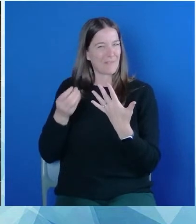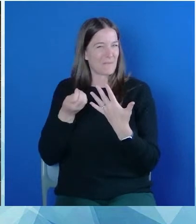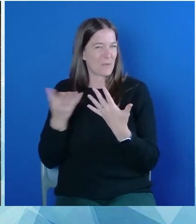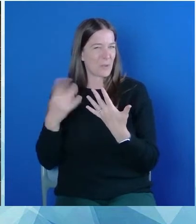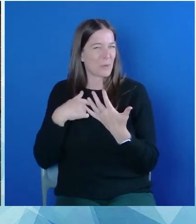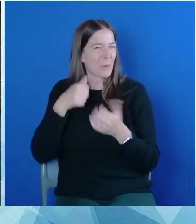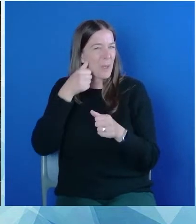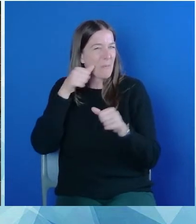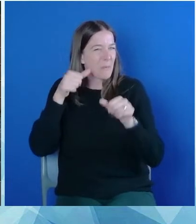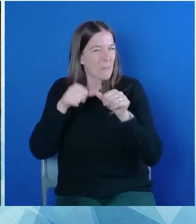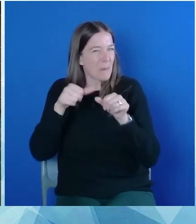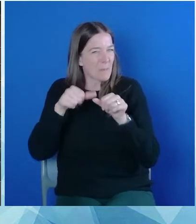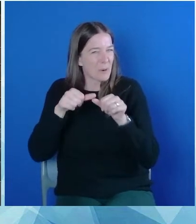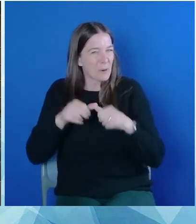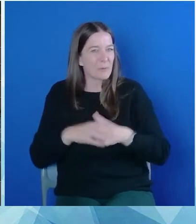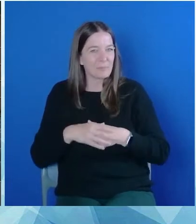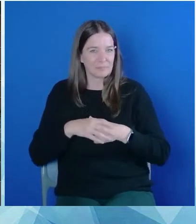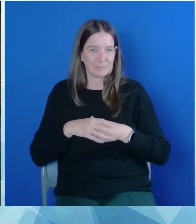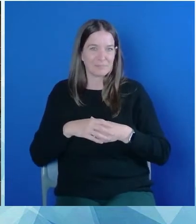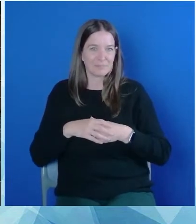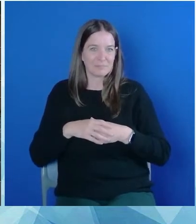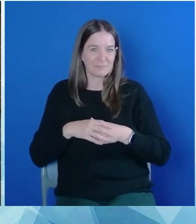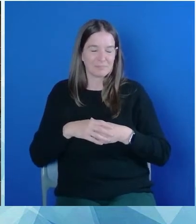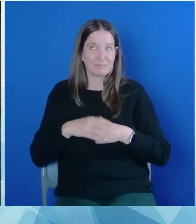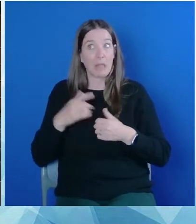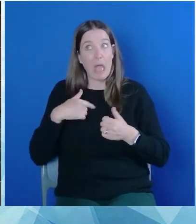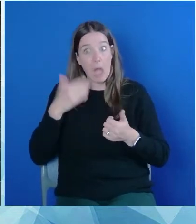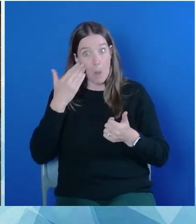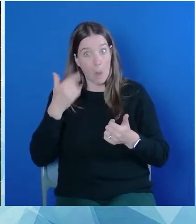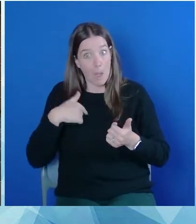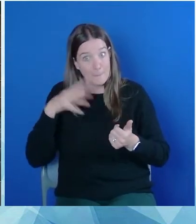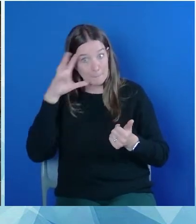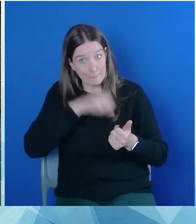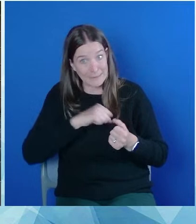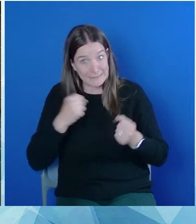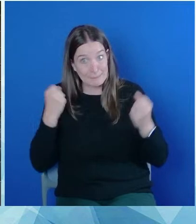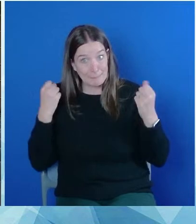can remember. I'm probably missing many.